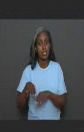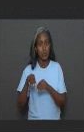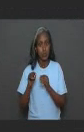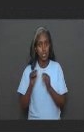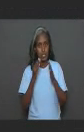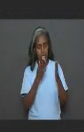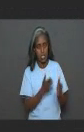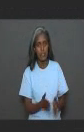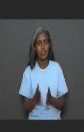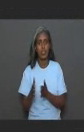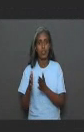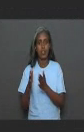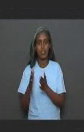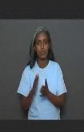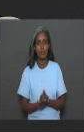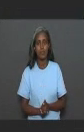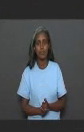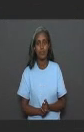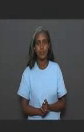Students, let's get ready.